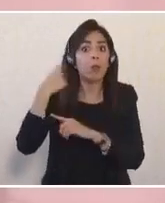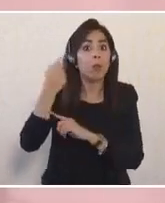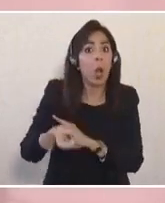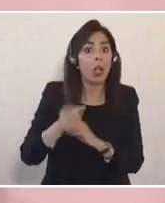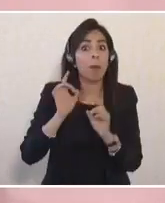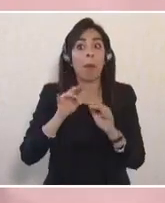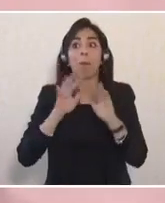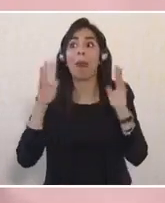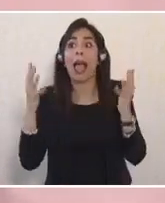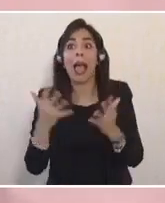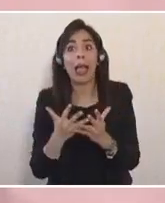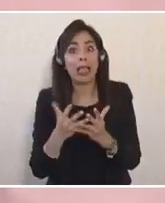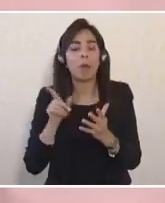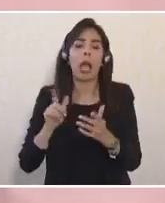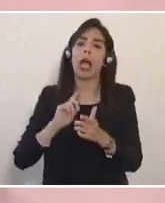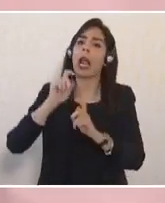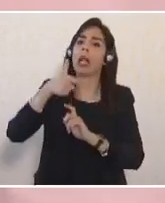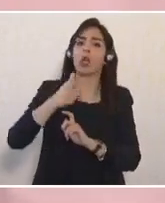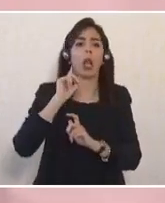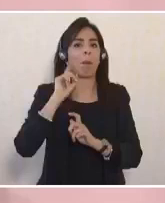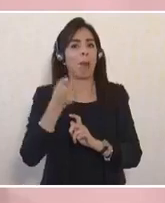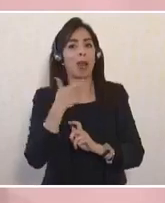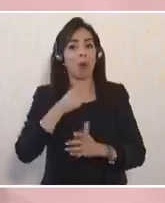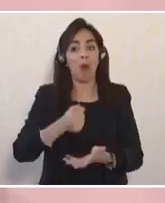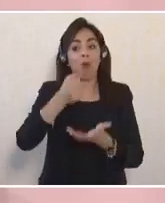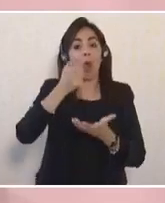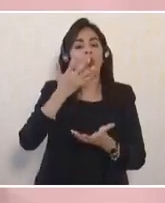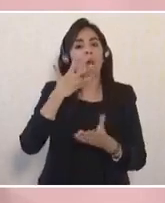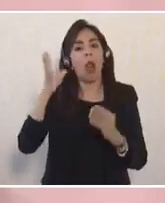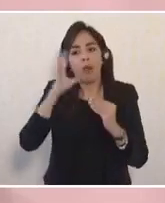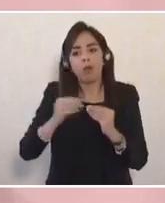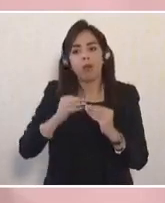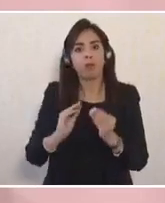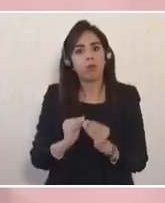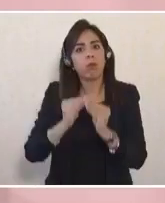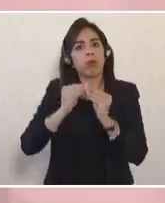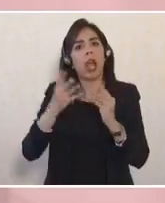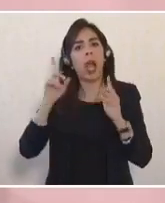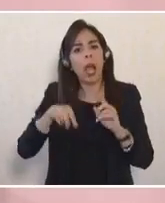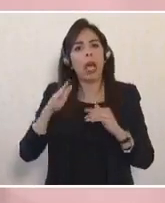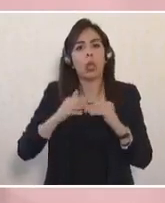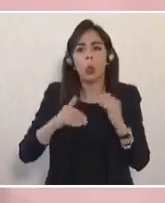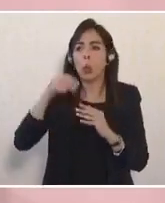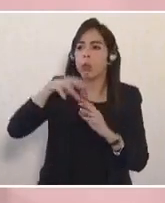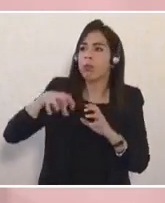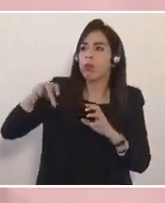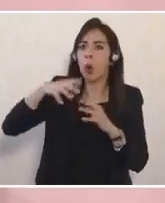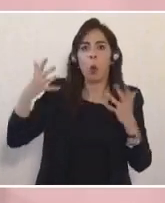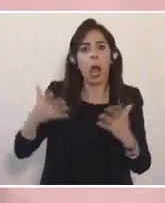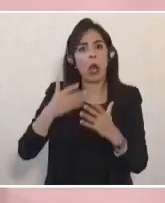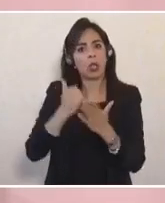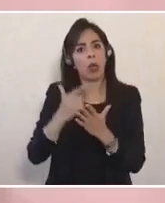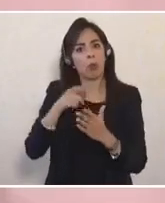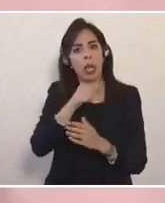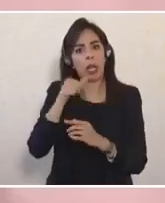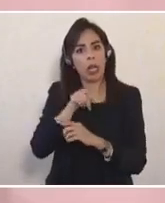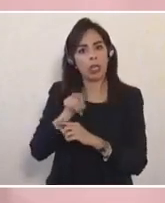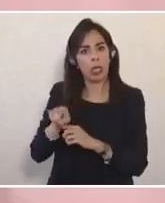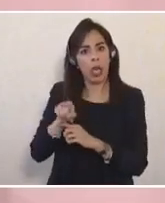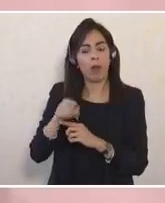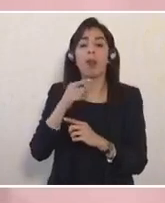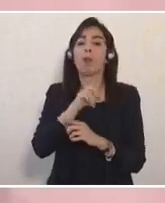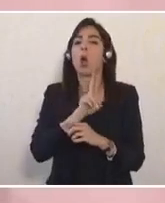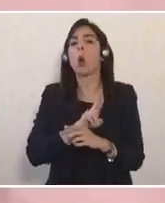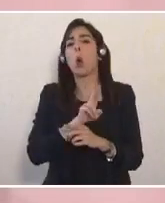Ursula just said, with the identification of production sites in Africa, for example. That's